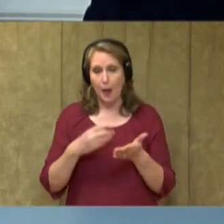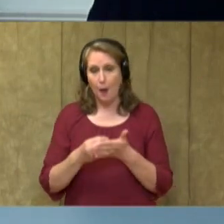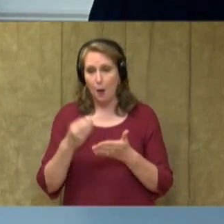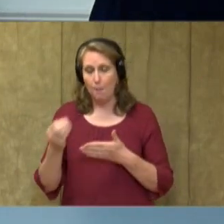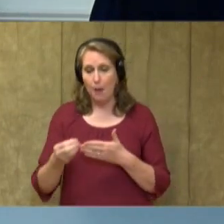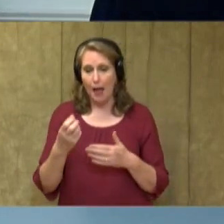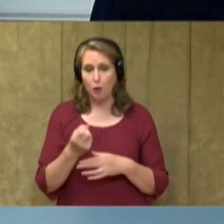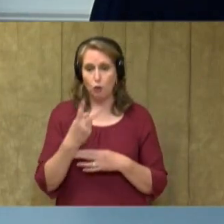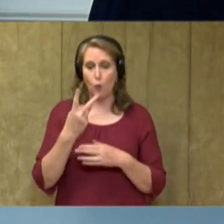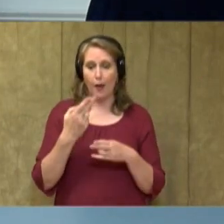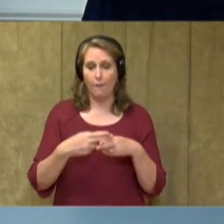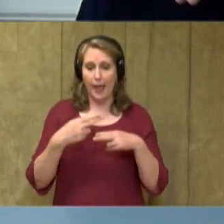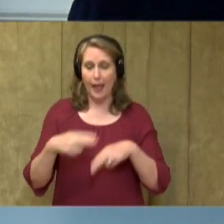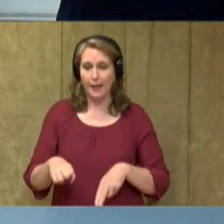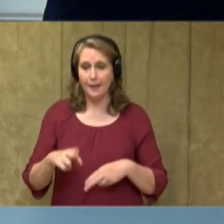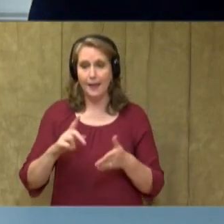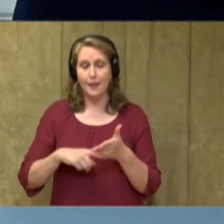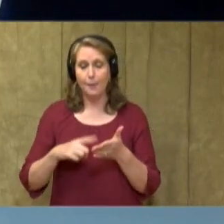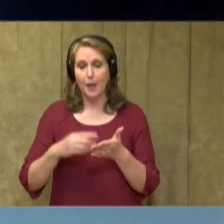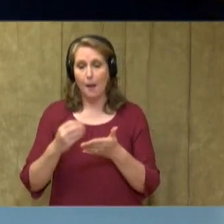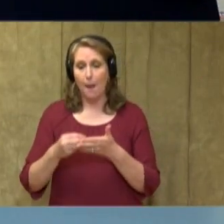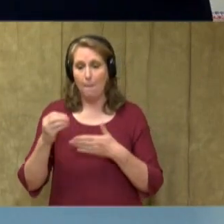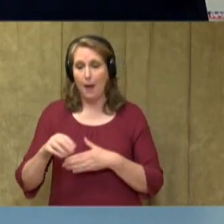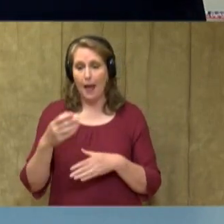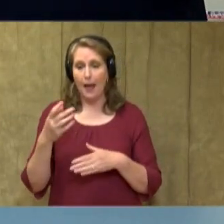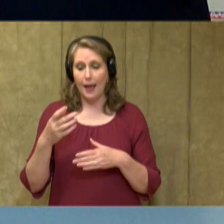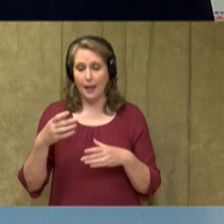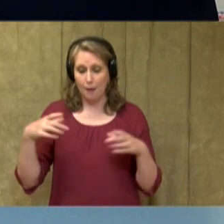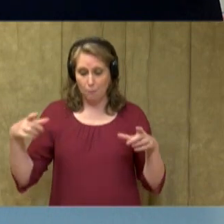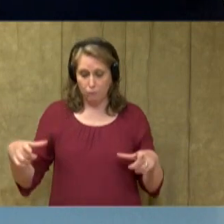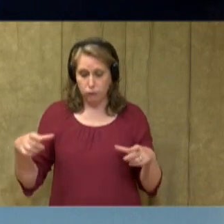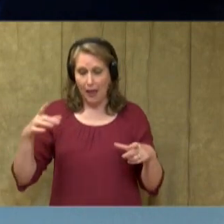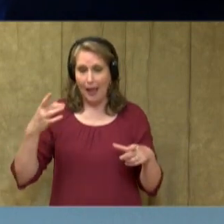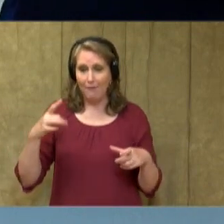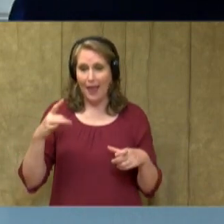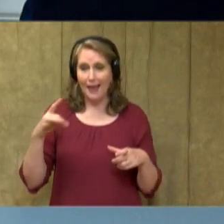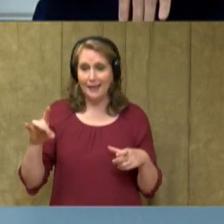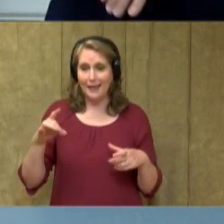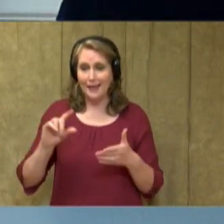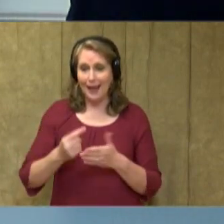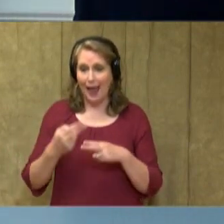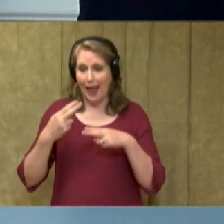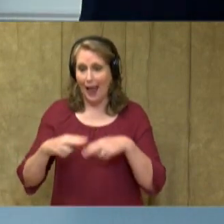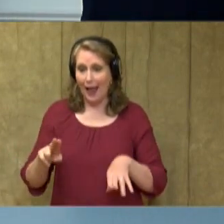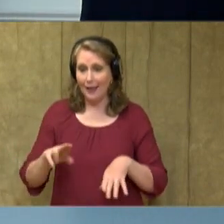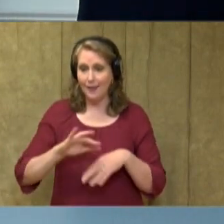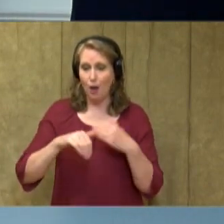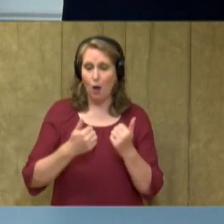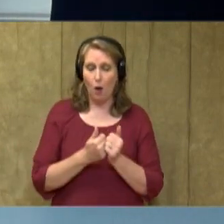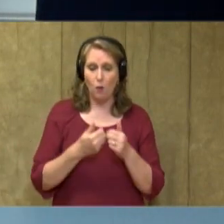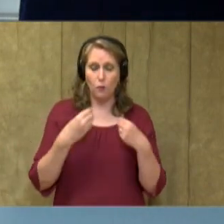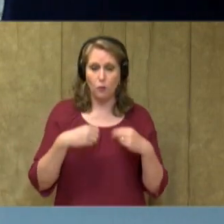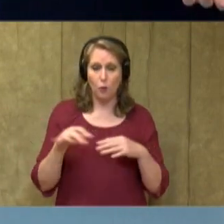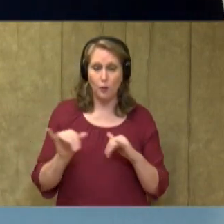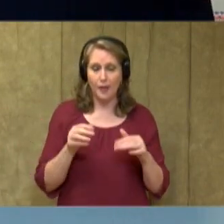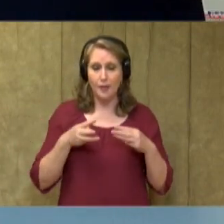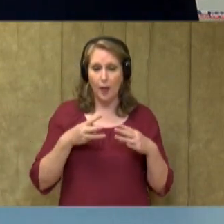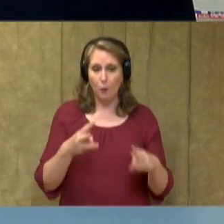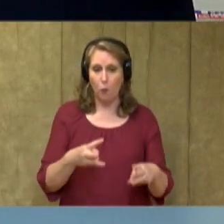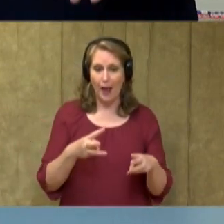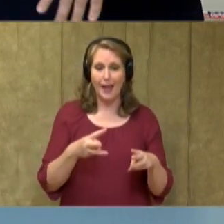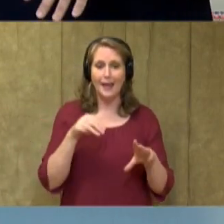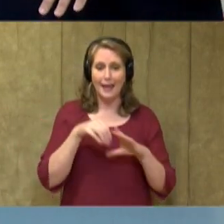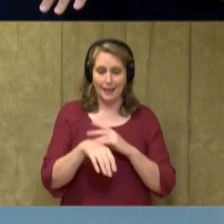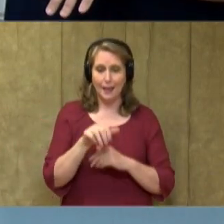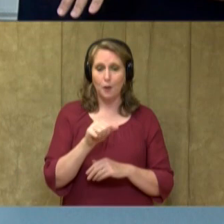you can buy 12 eggs, and sometimes you can buy a carton of 18 eggs. And they are all sold the same way in an